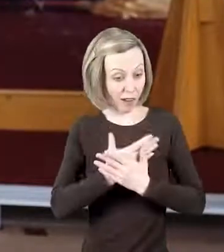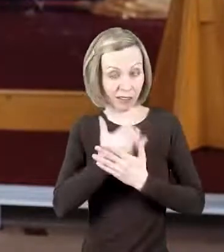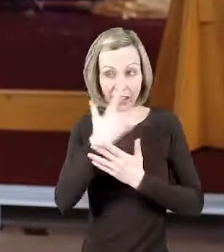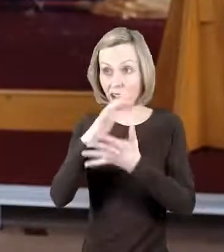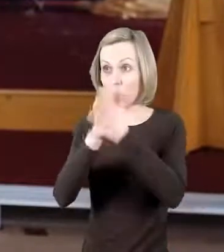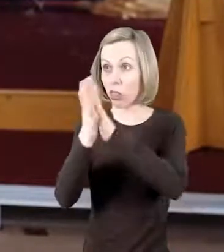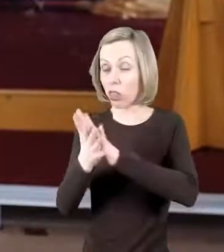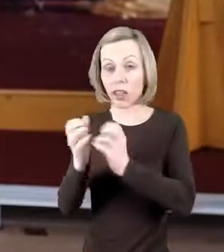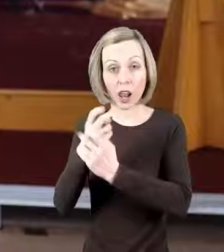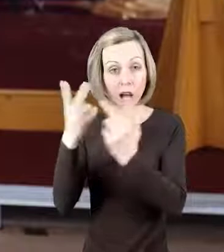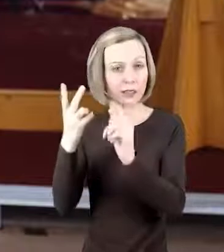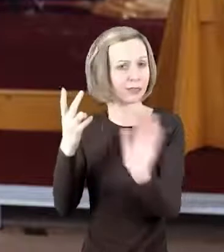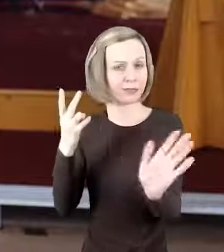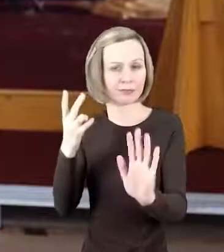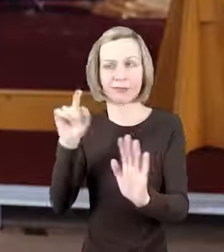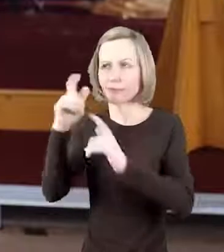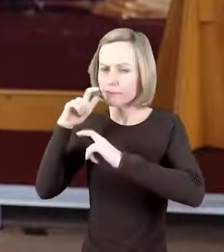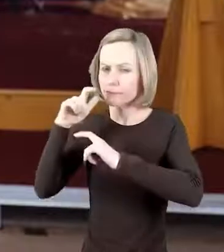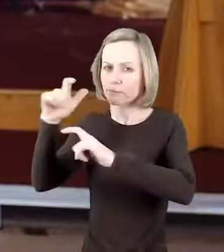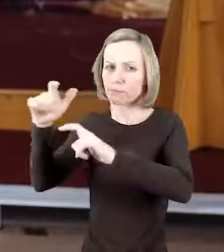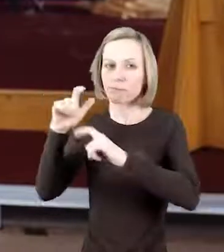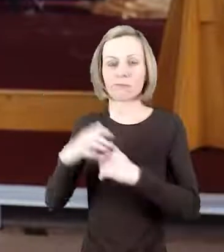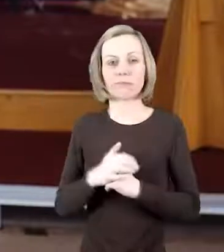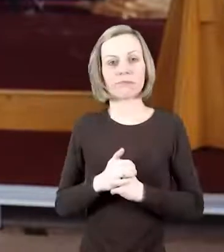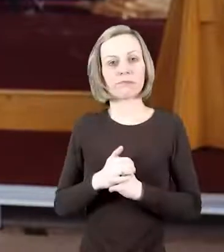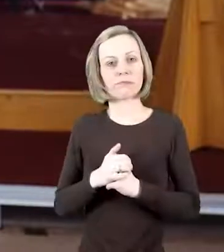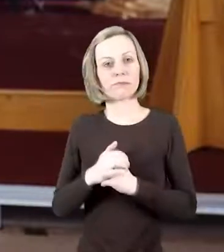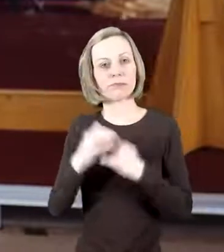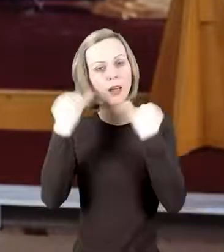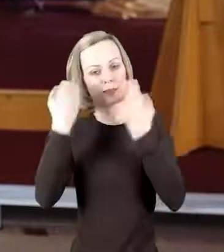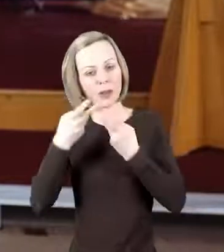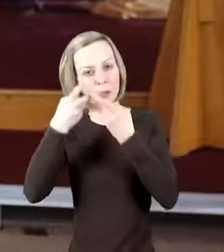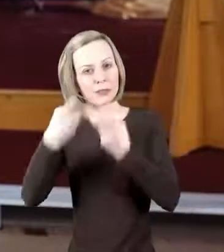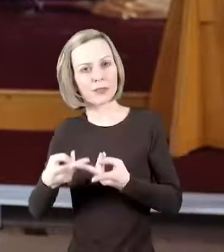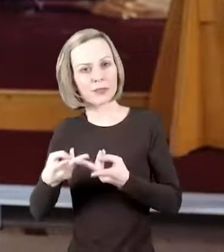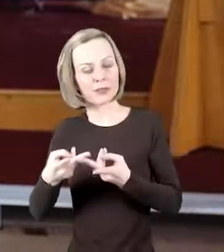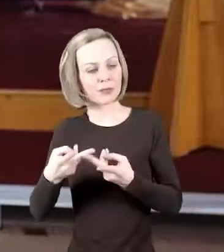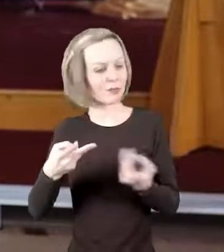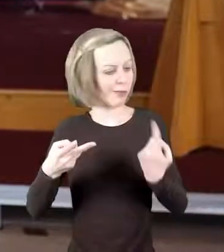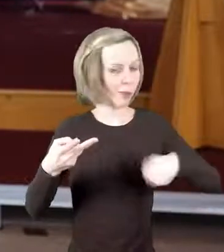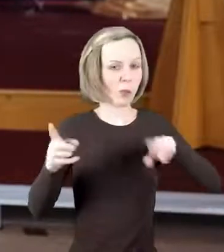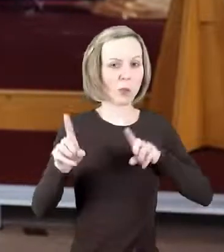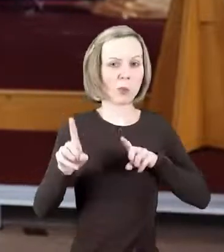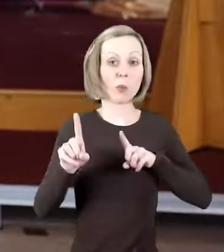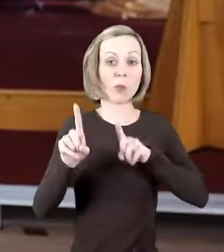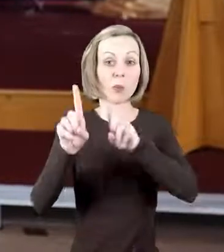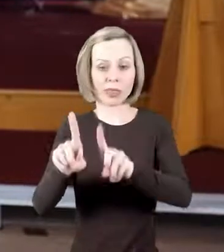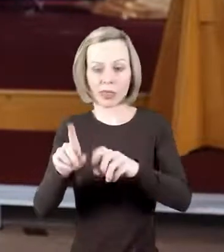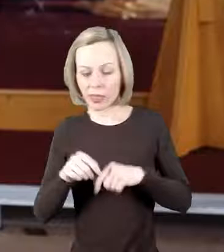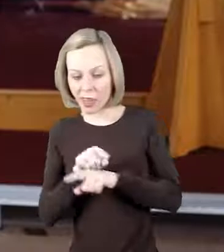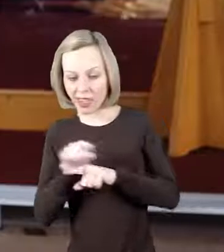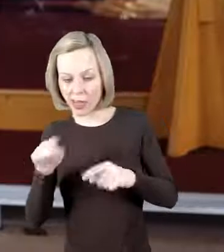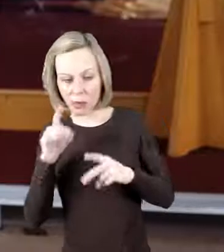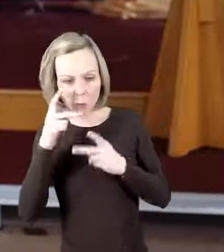quench. We walk with the shepherds who kept watch by night and saw